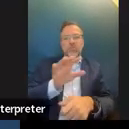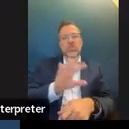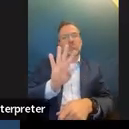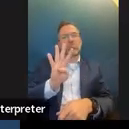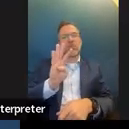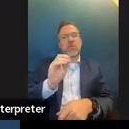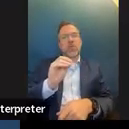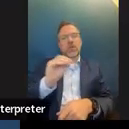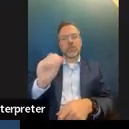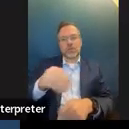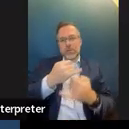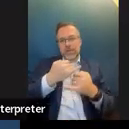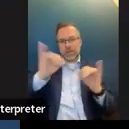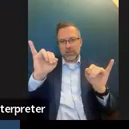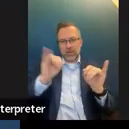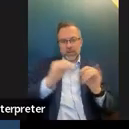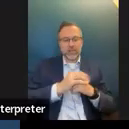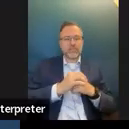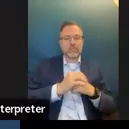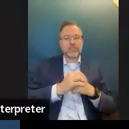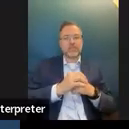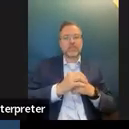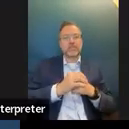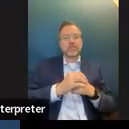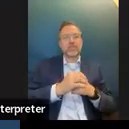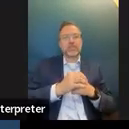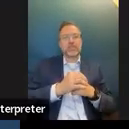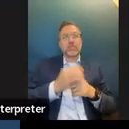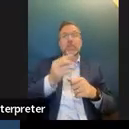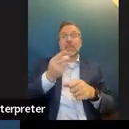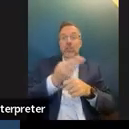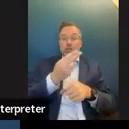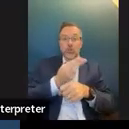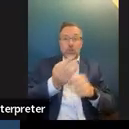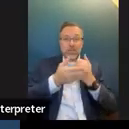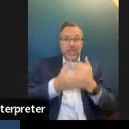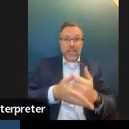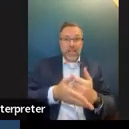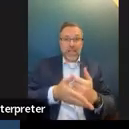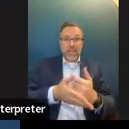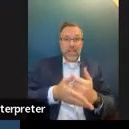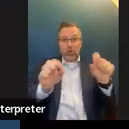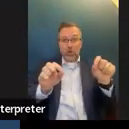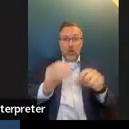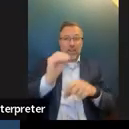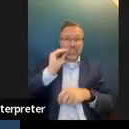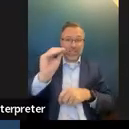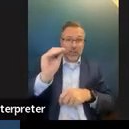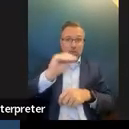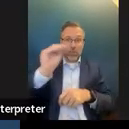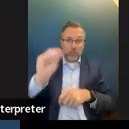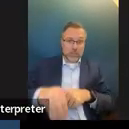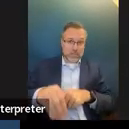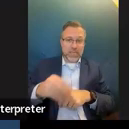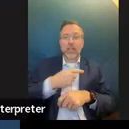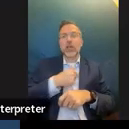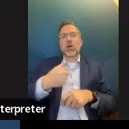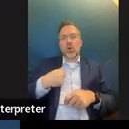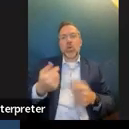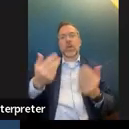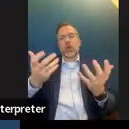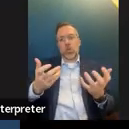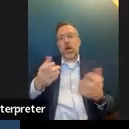independence. He uses the help card independently in 0% of opportunities, and we want him